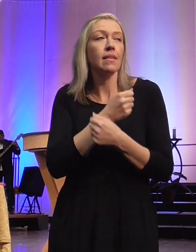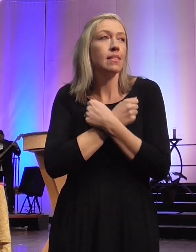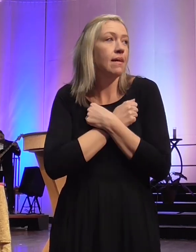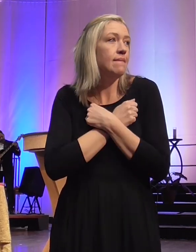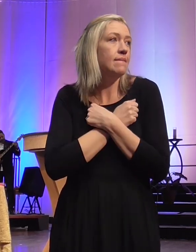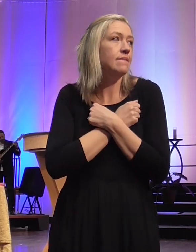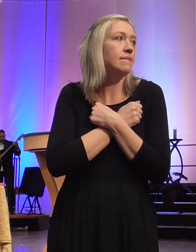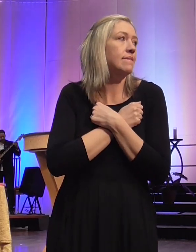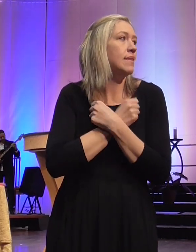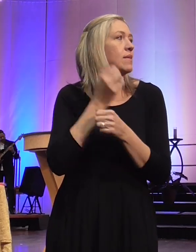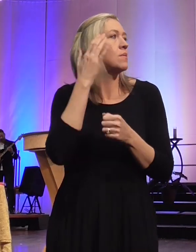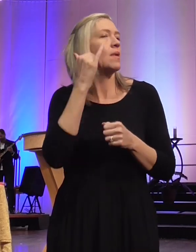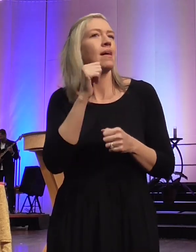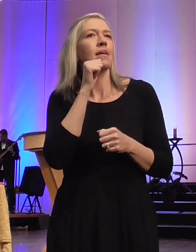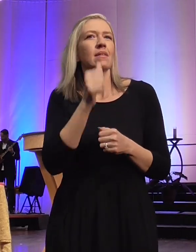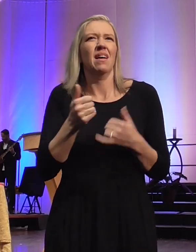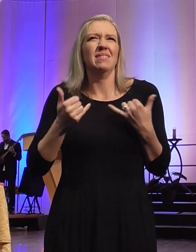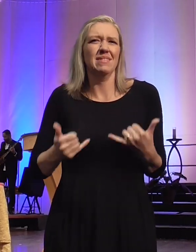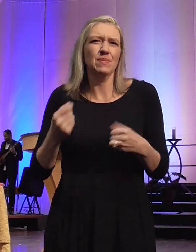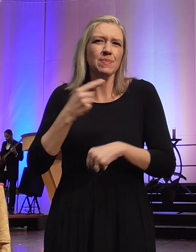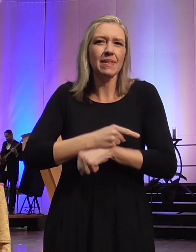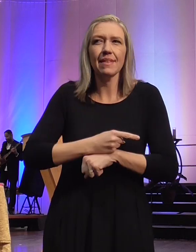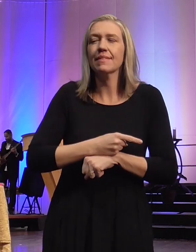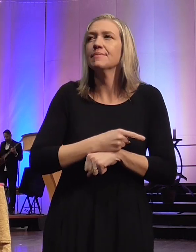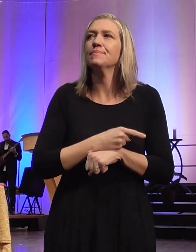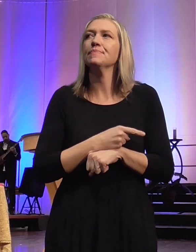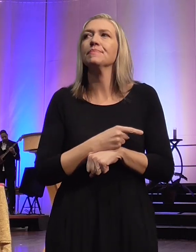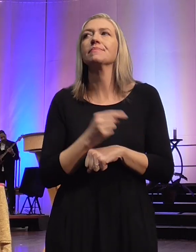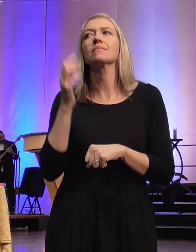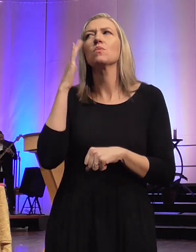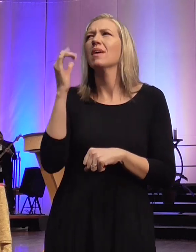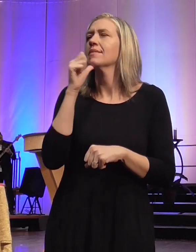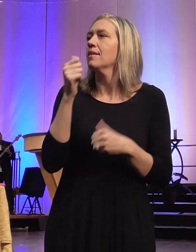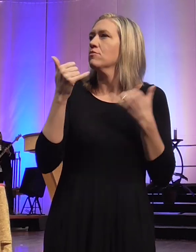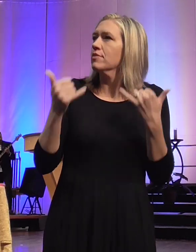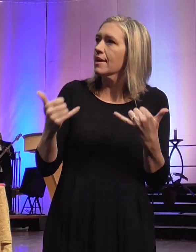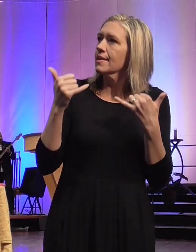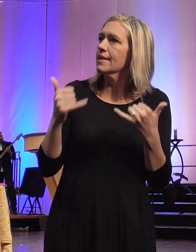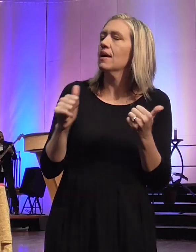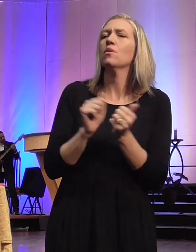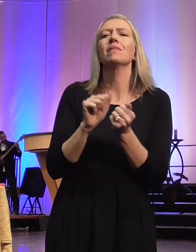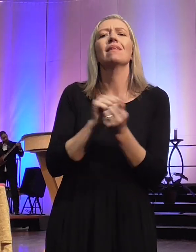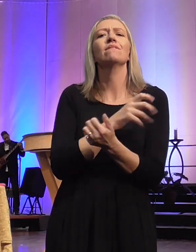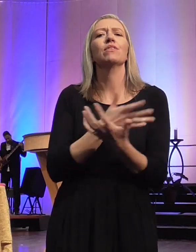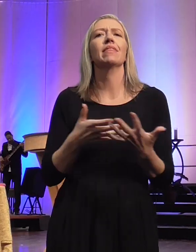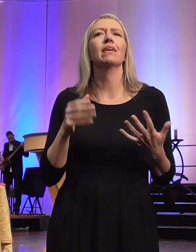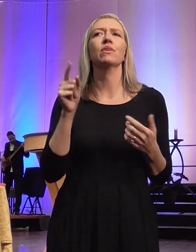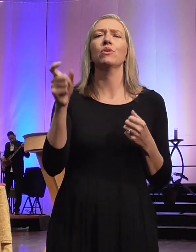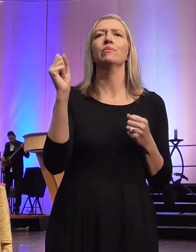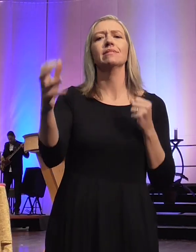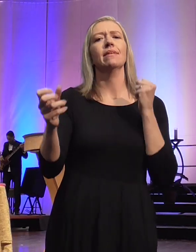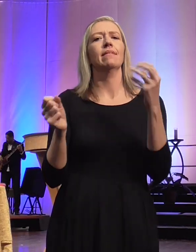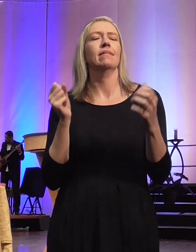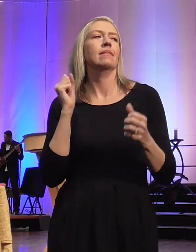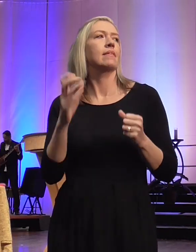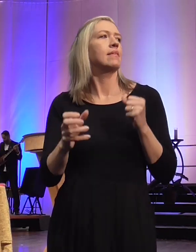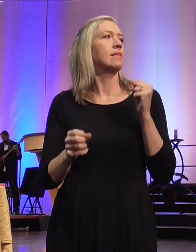not love? Why not today? Why not right now with everything you